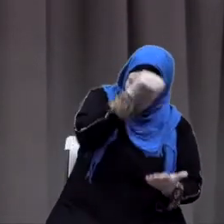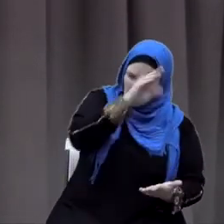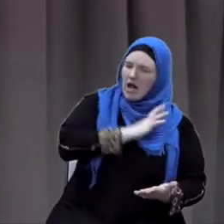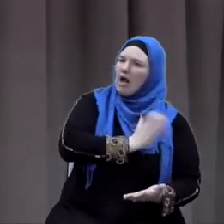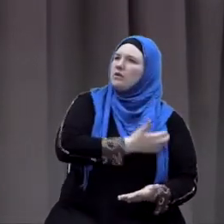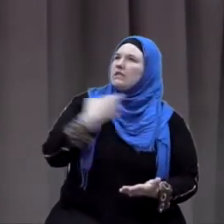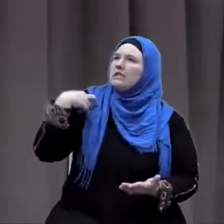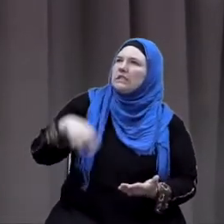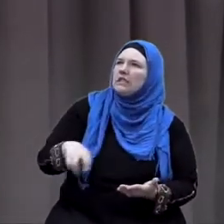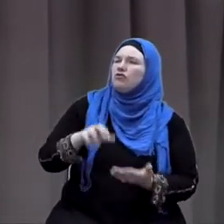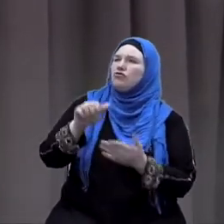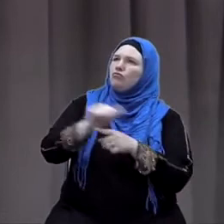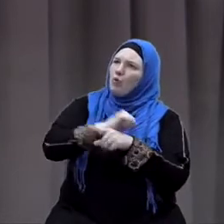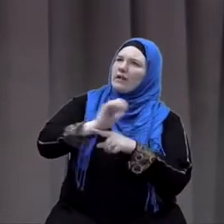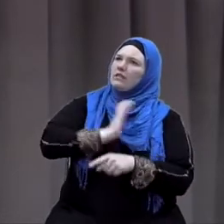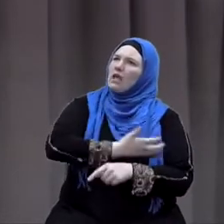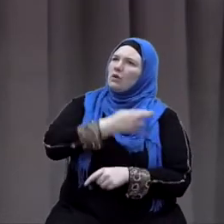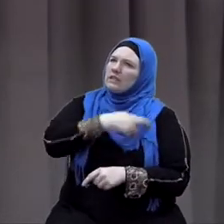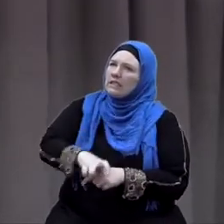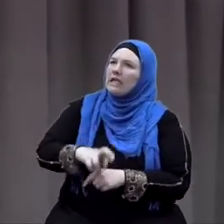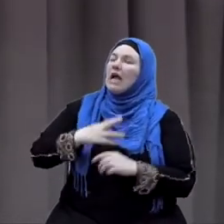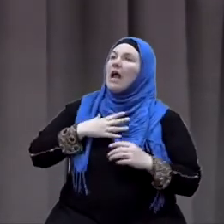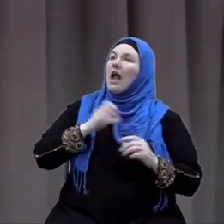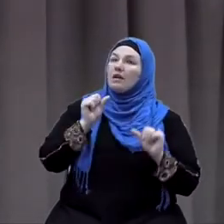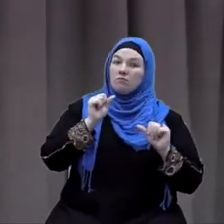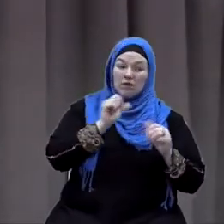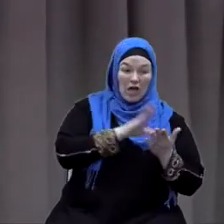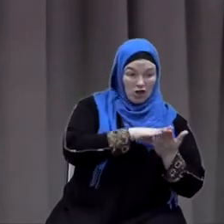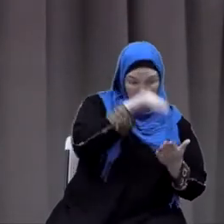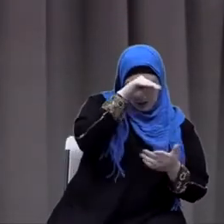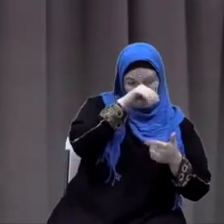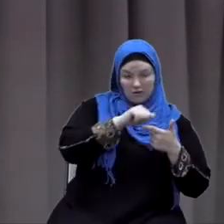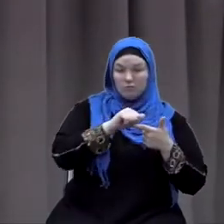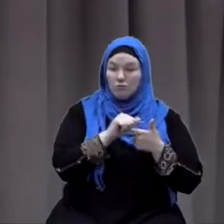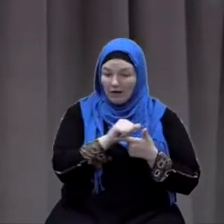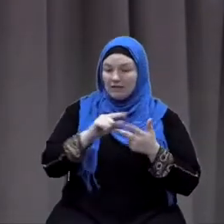our deen, and to teach it to those who don't know it.